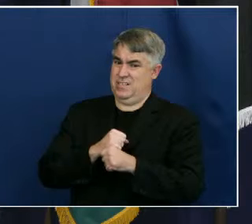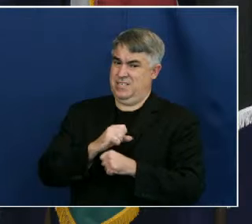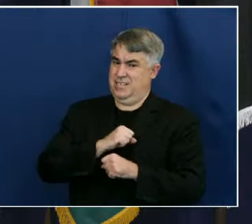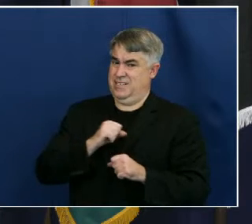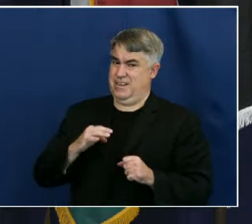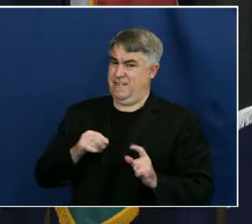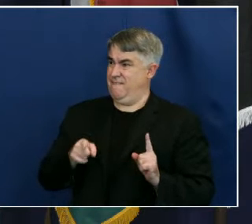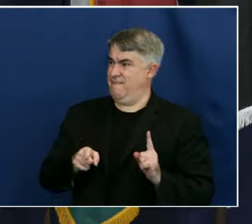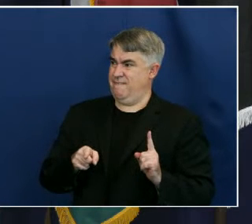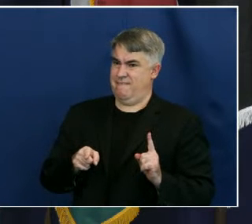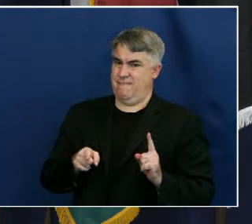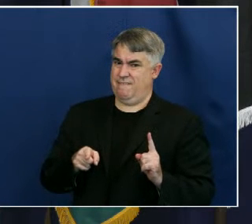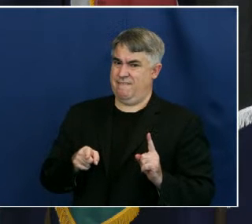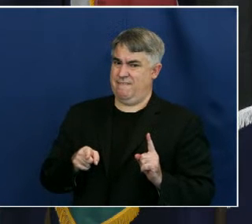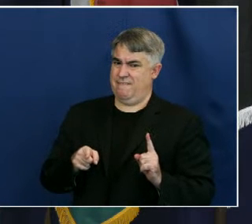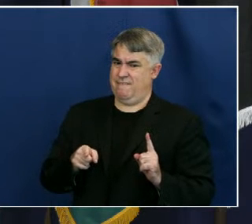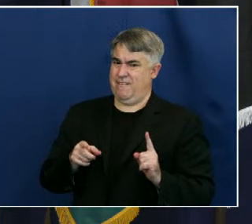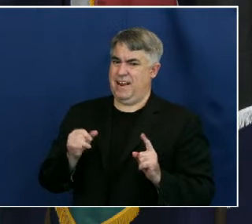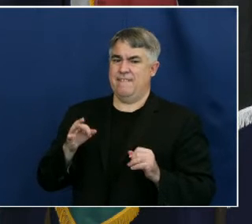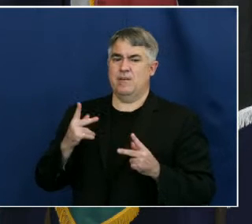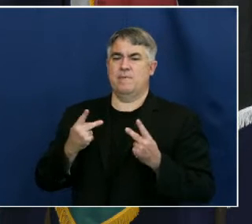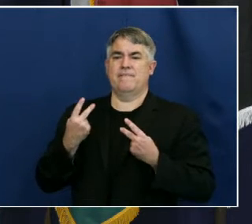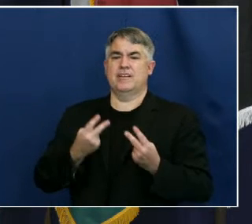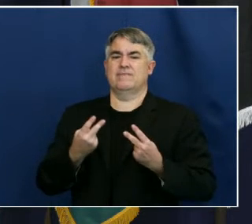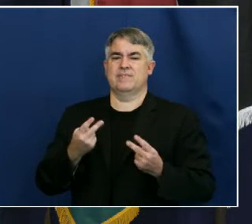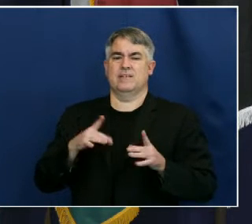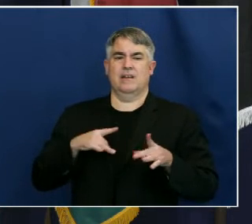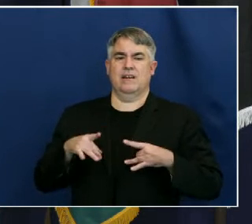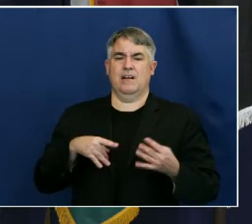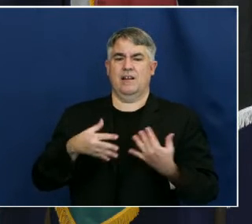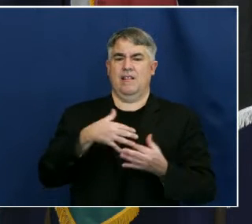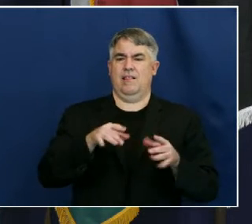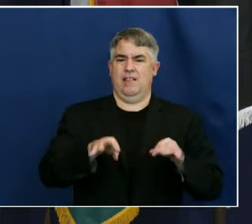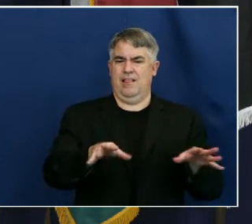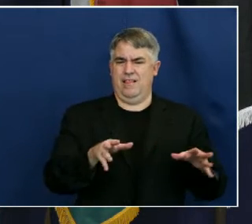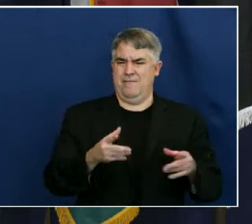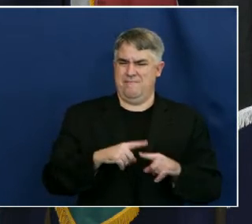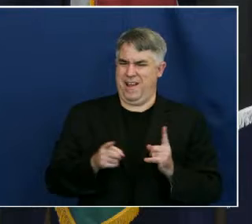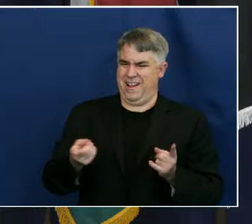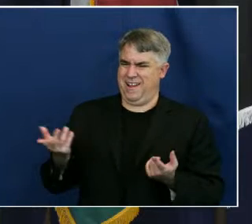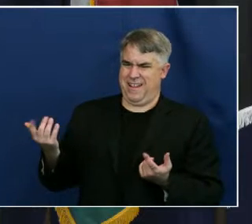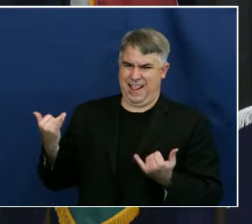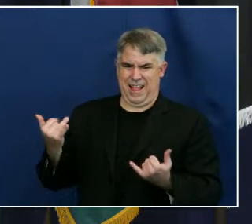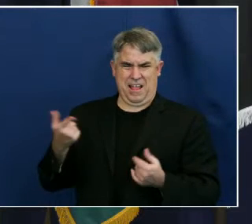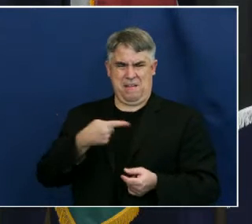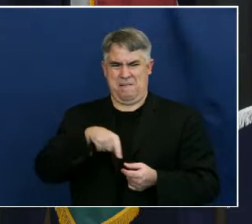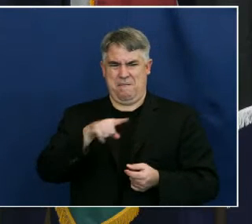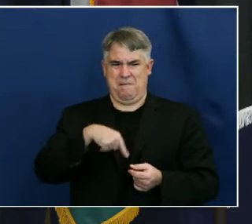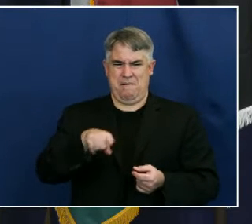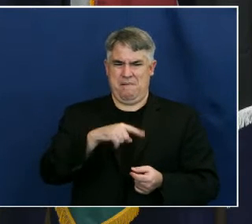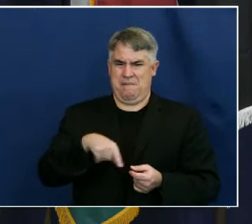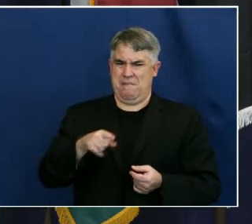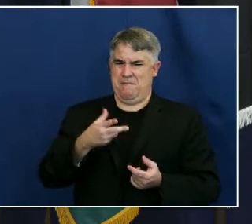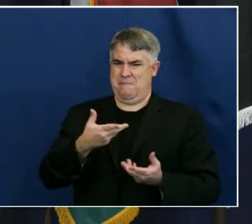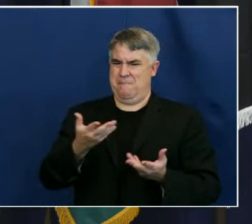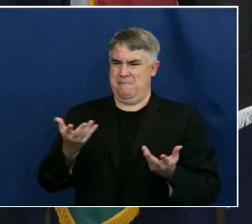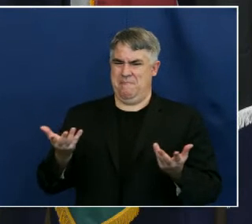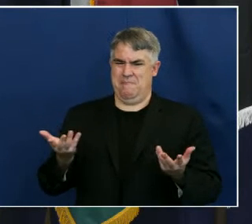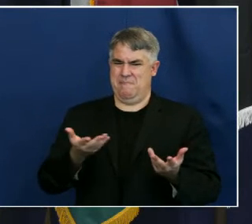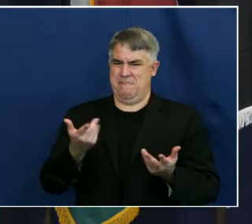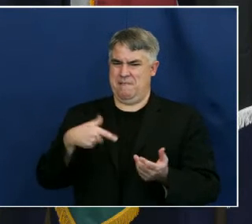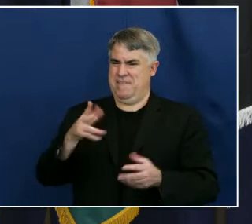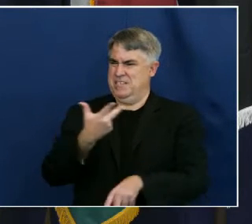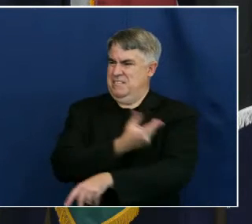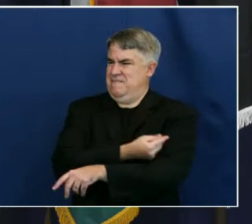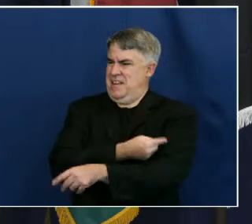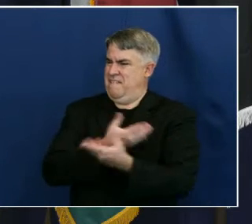getting infected as people came in and visited. But certainly now everybody at the bedside is pretty much well vaccinated.